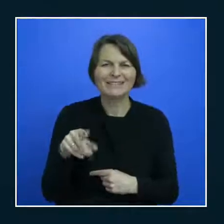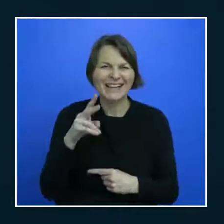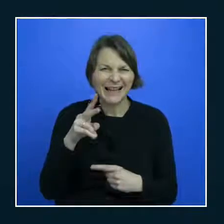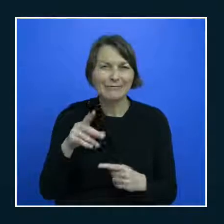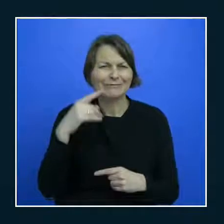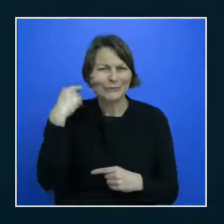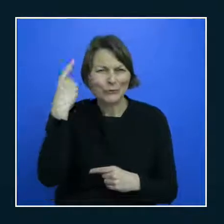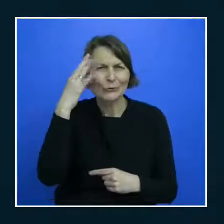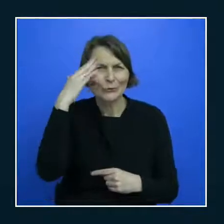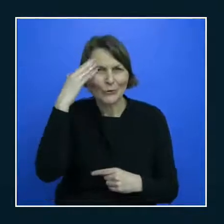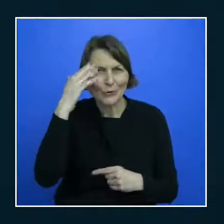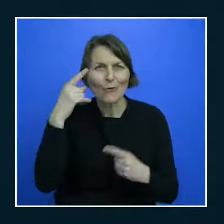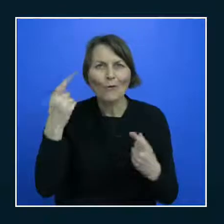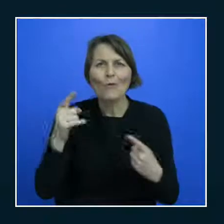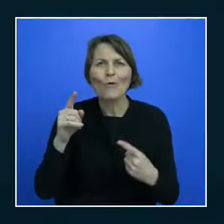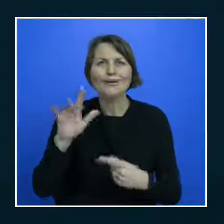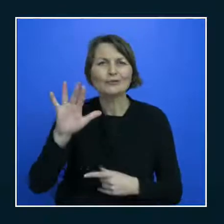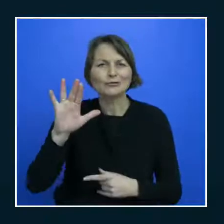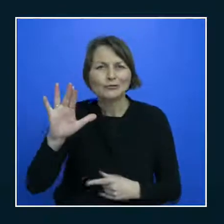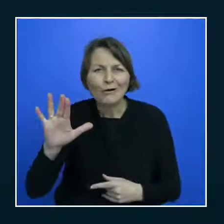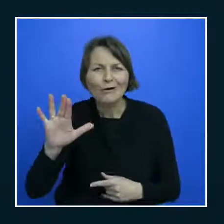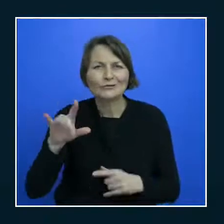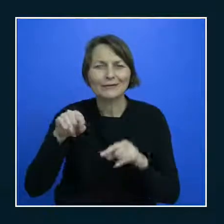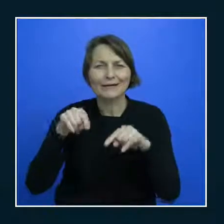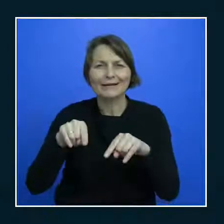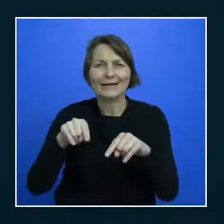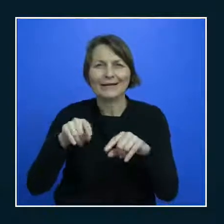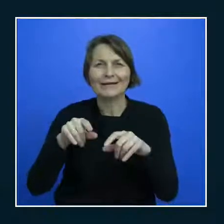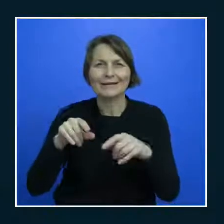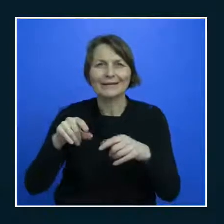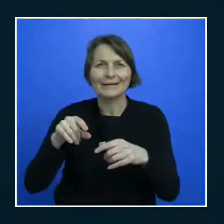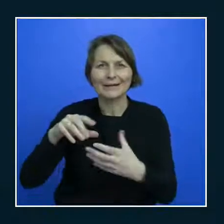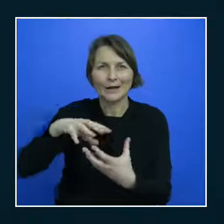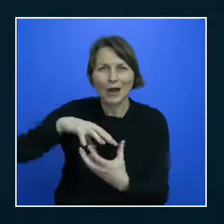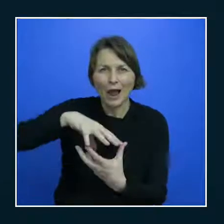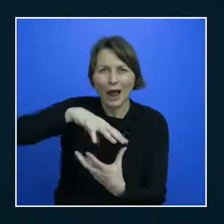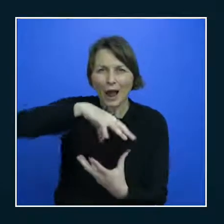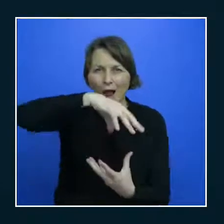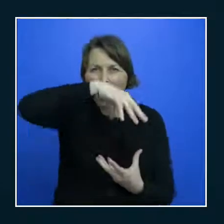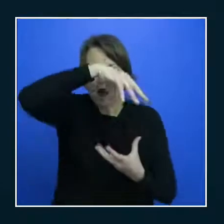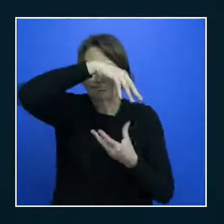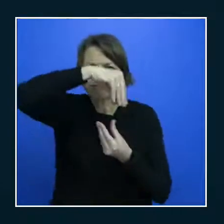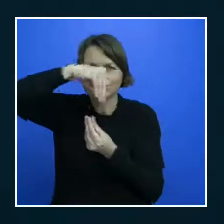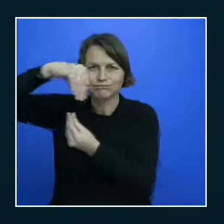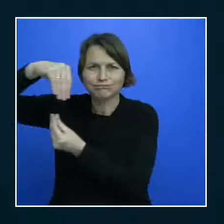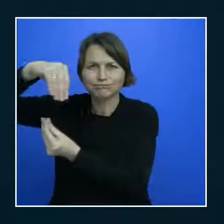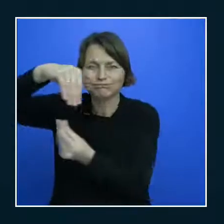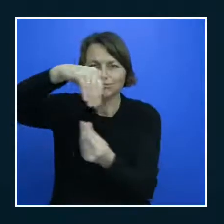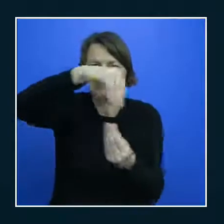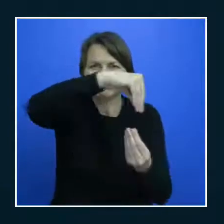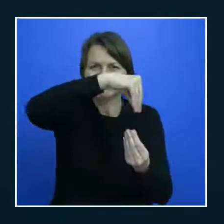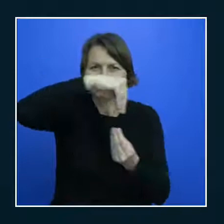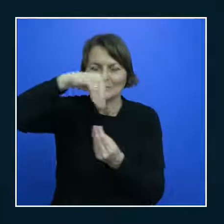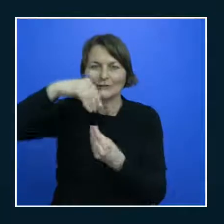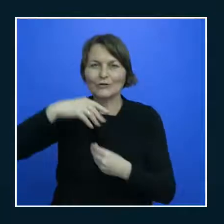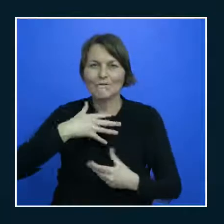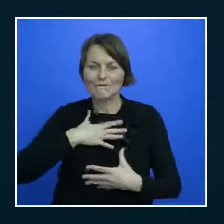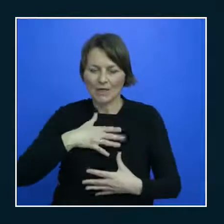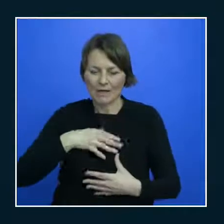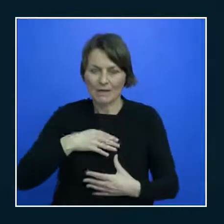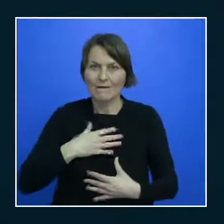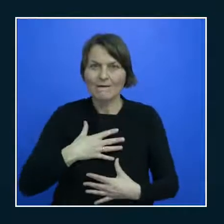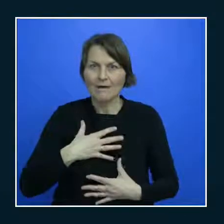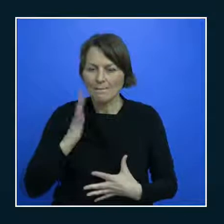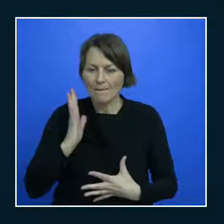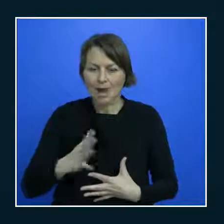transporter, you would have this moral compulsion almost within,